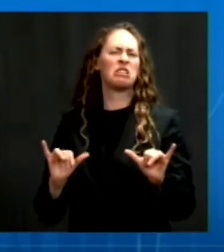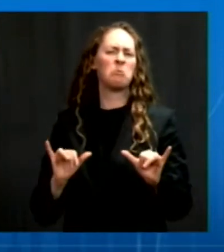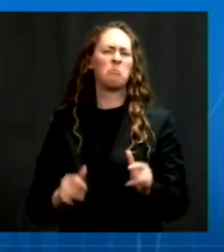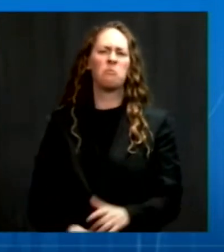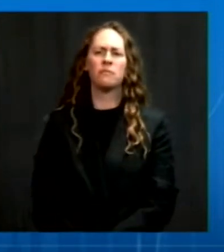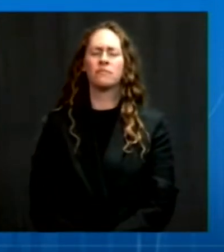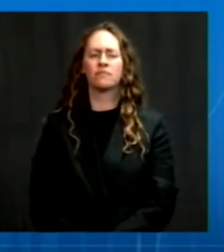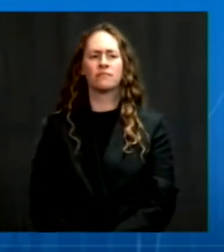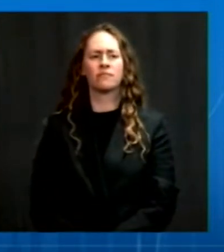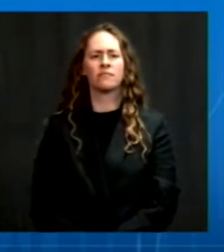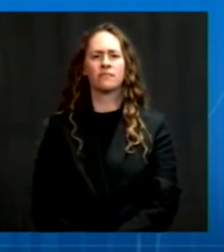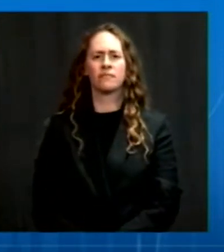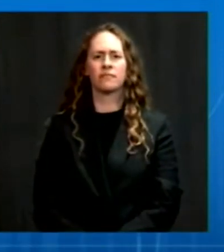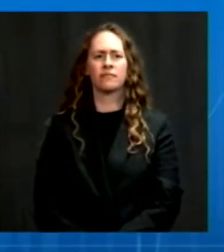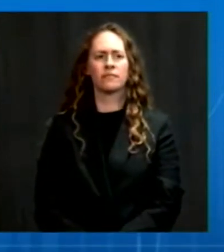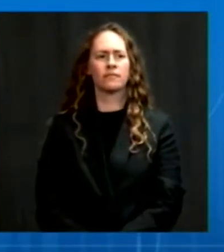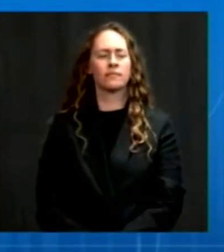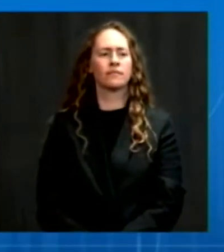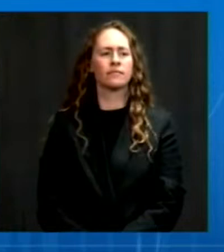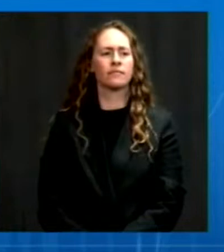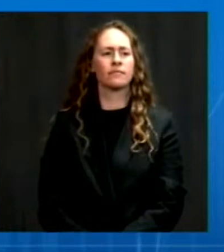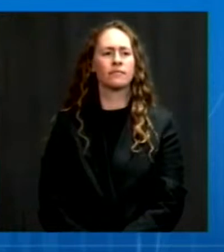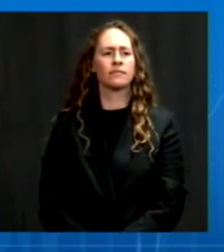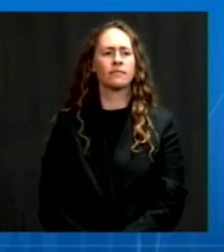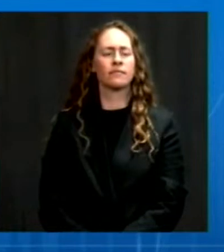Sharon Lafreniere at the New York Times.